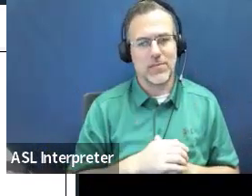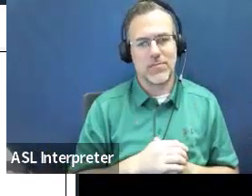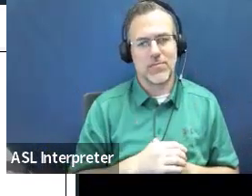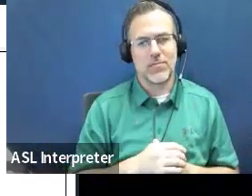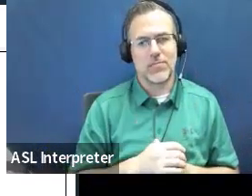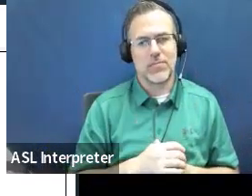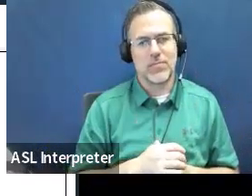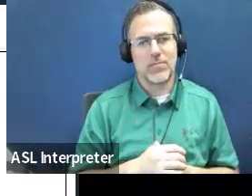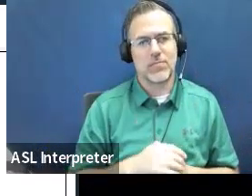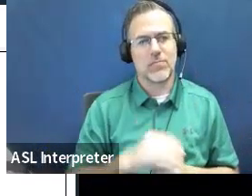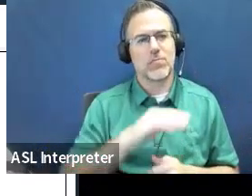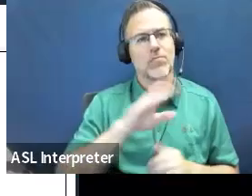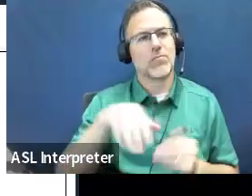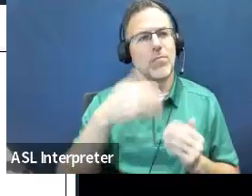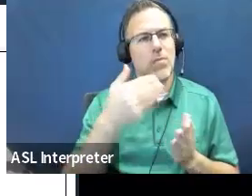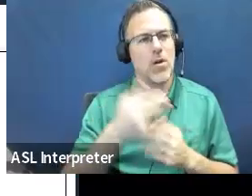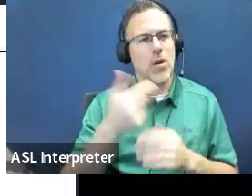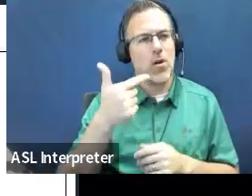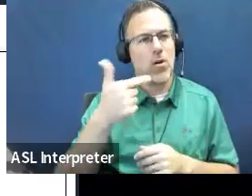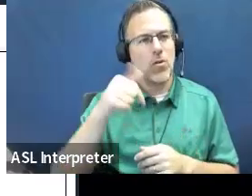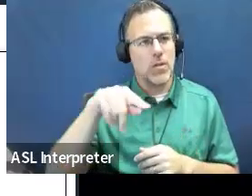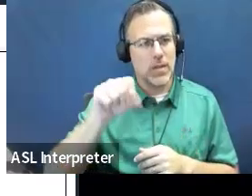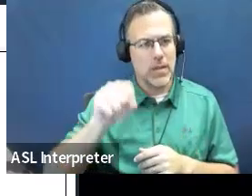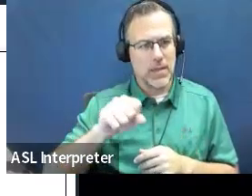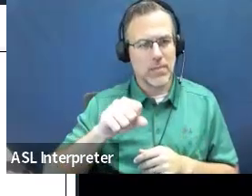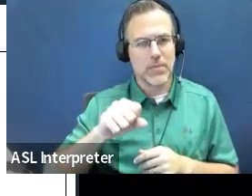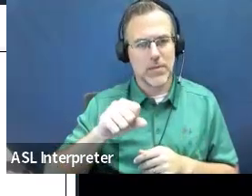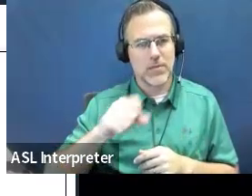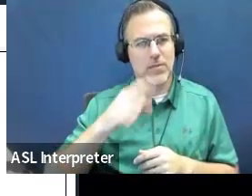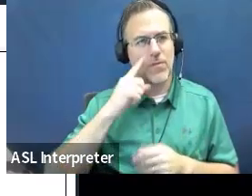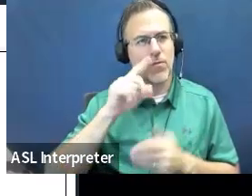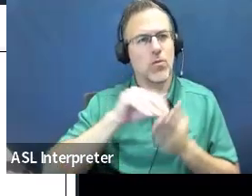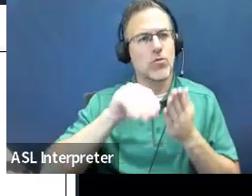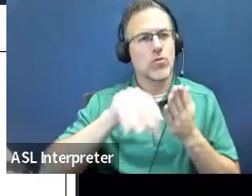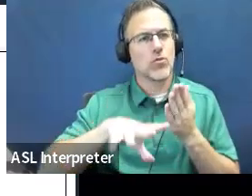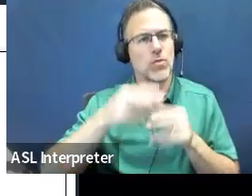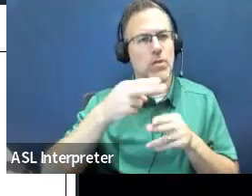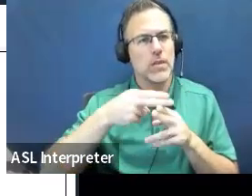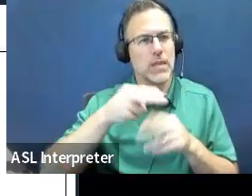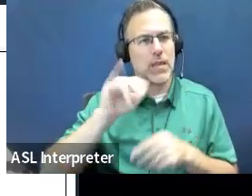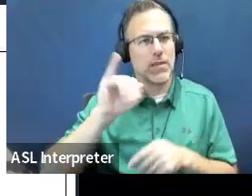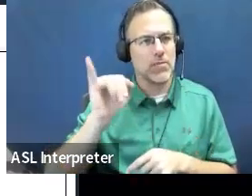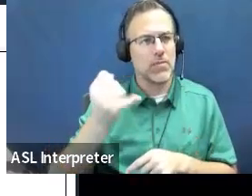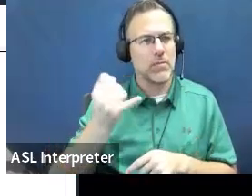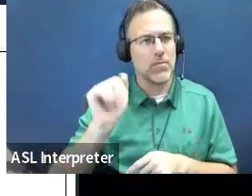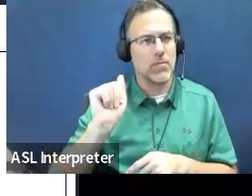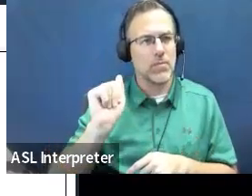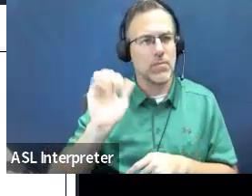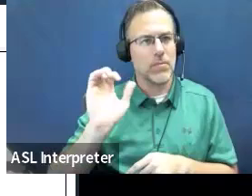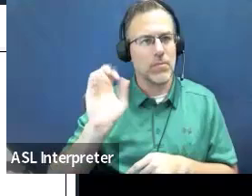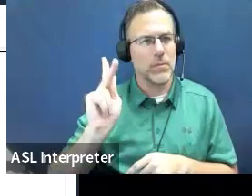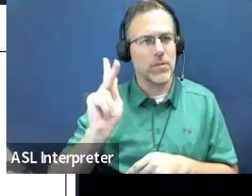at. So these are all the gaps for Jack. And then you can see that each goal